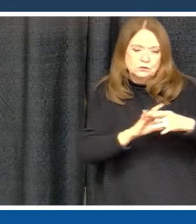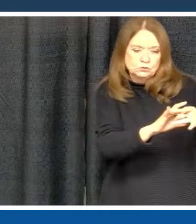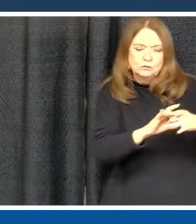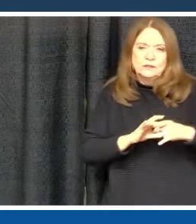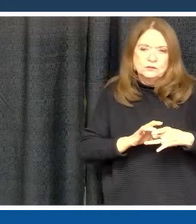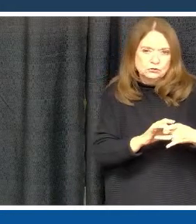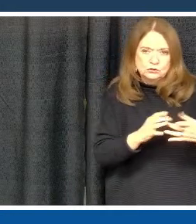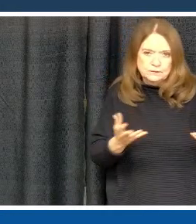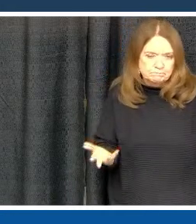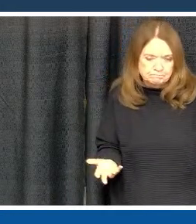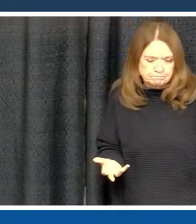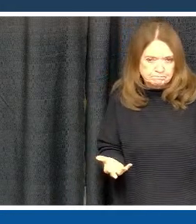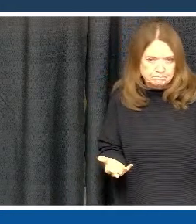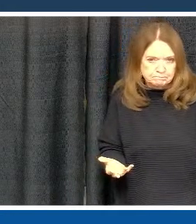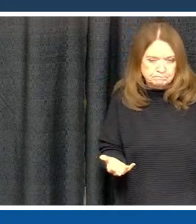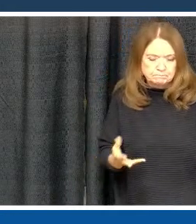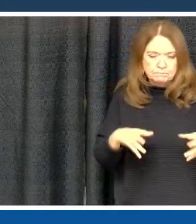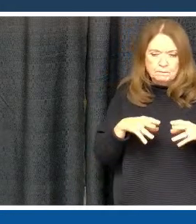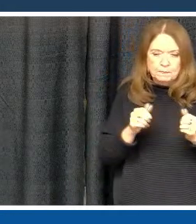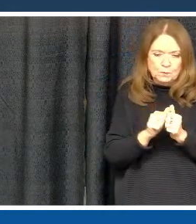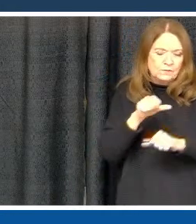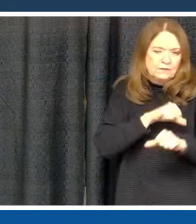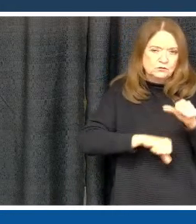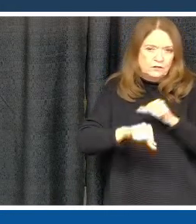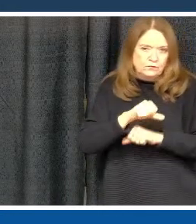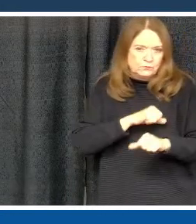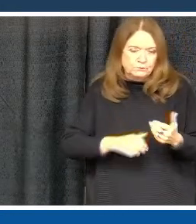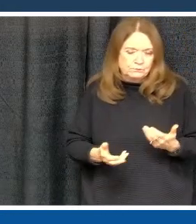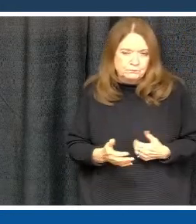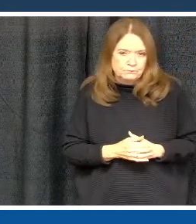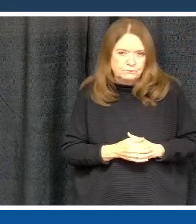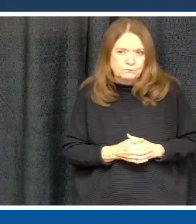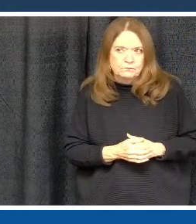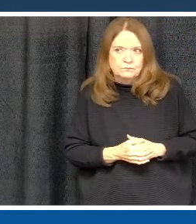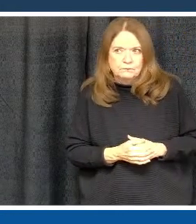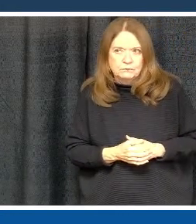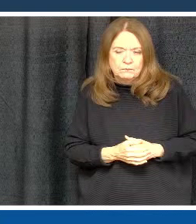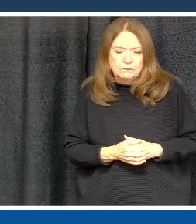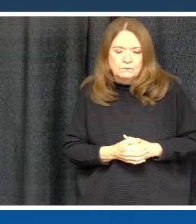a joint business ownership with each other.